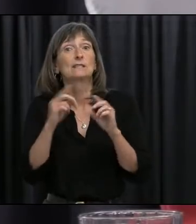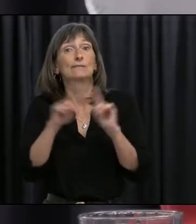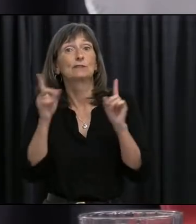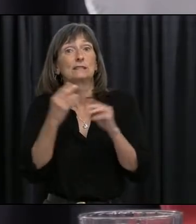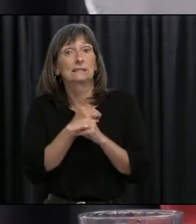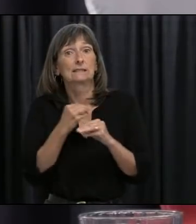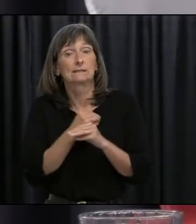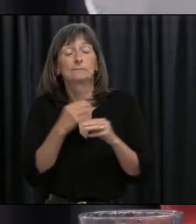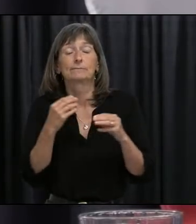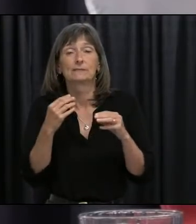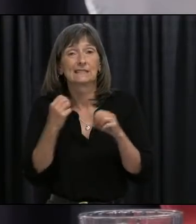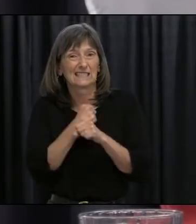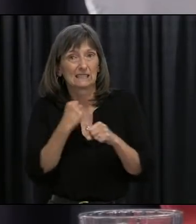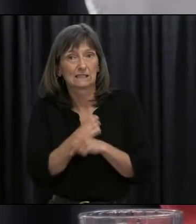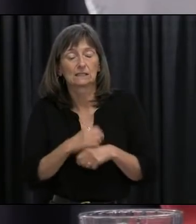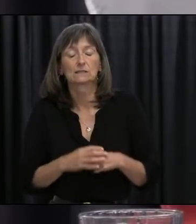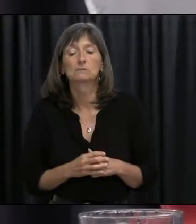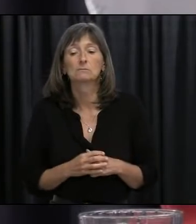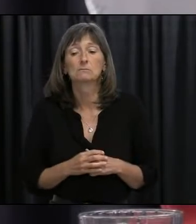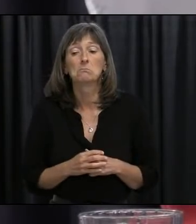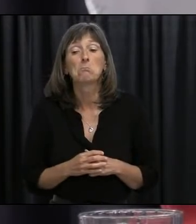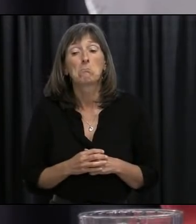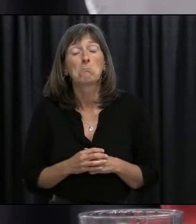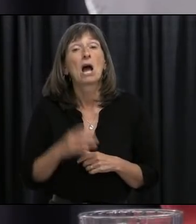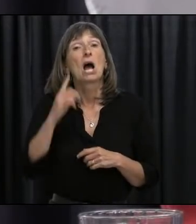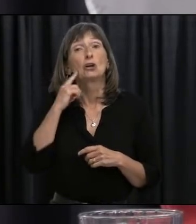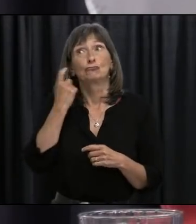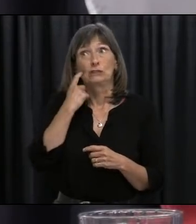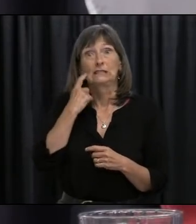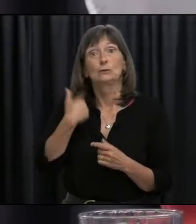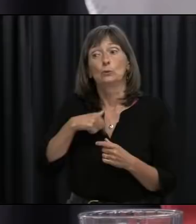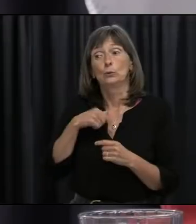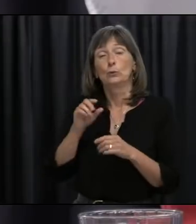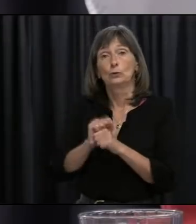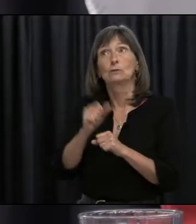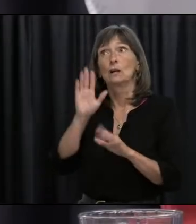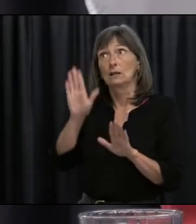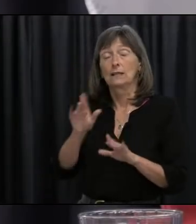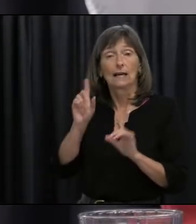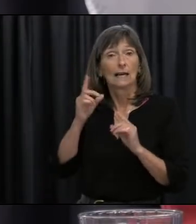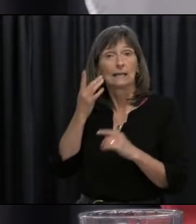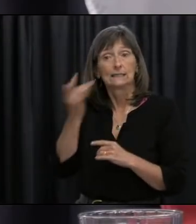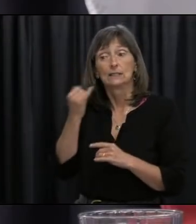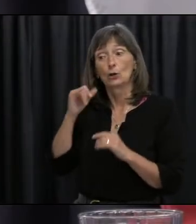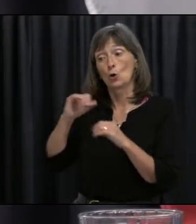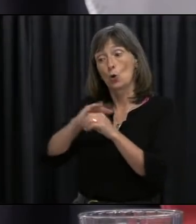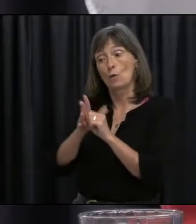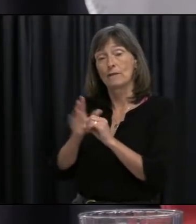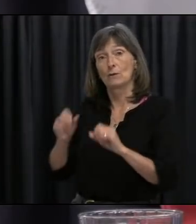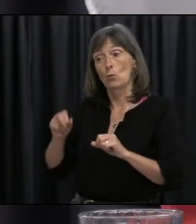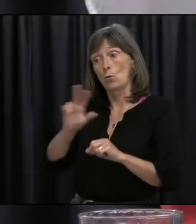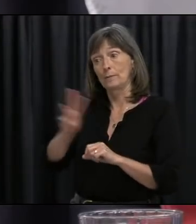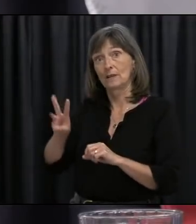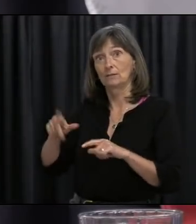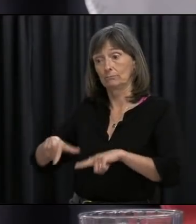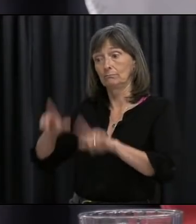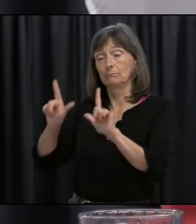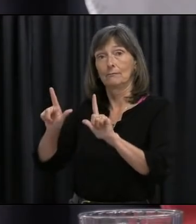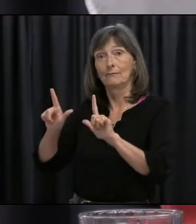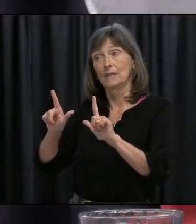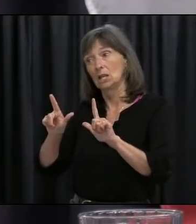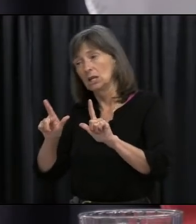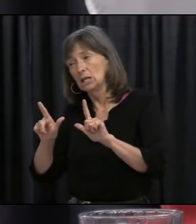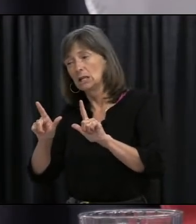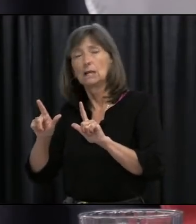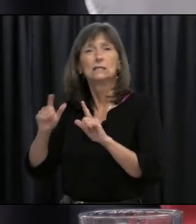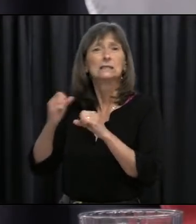the dashboard approach with the COVID data when the COVID website was first put up. And several of us sat there and said,